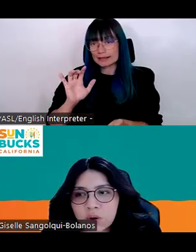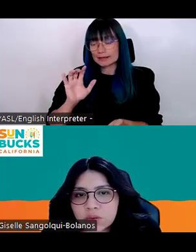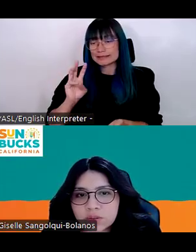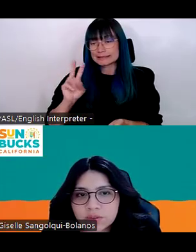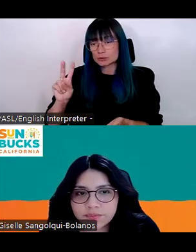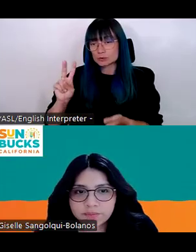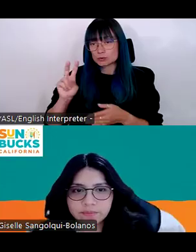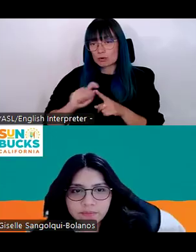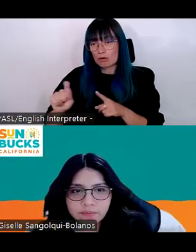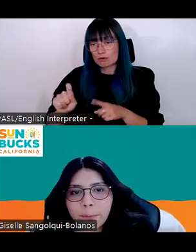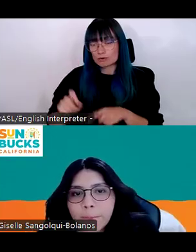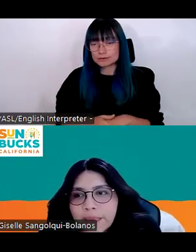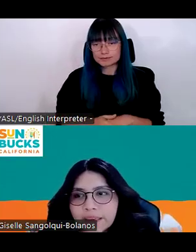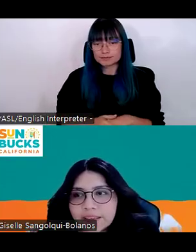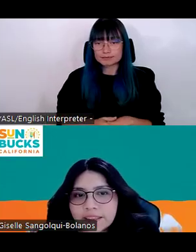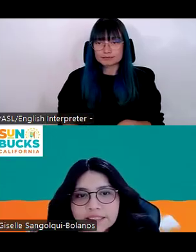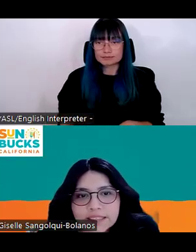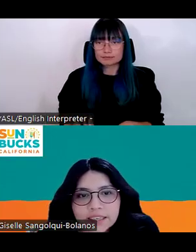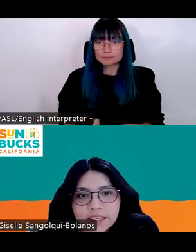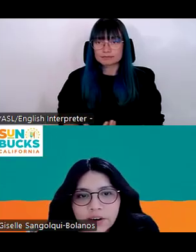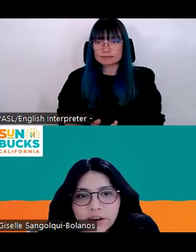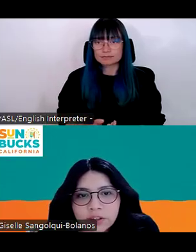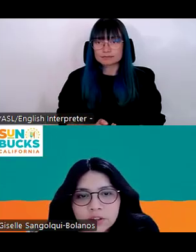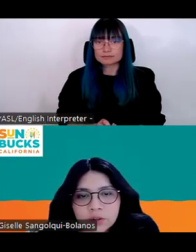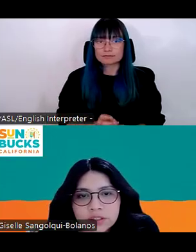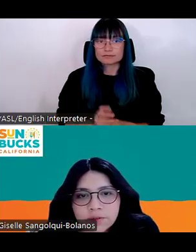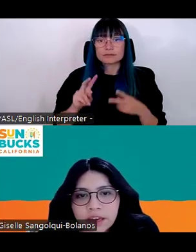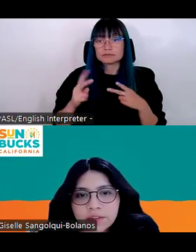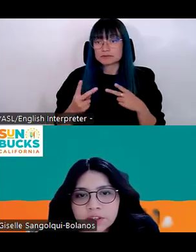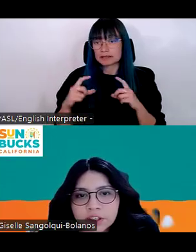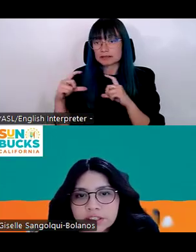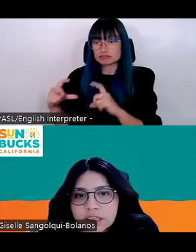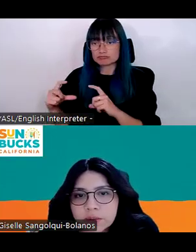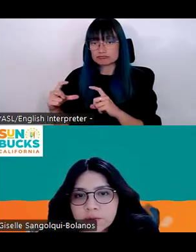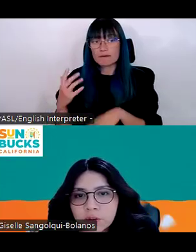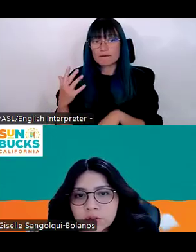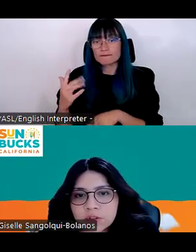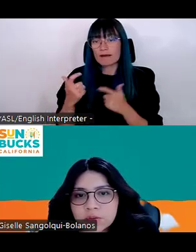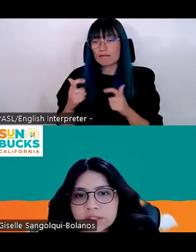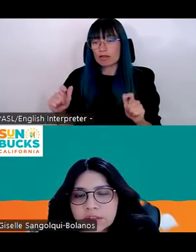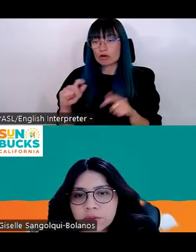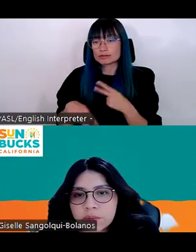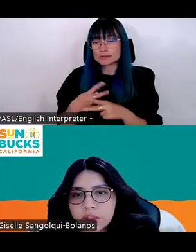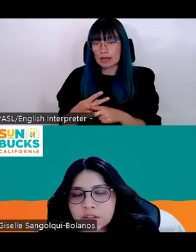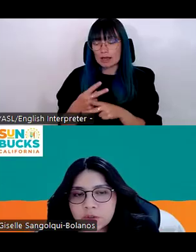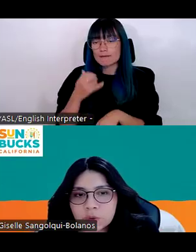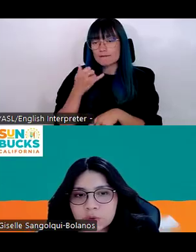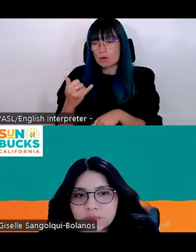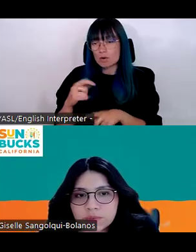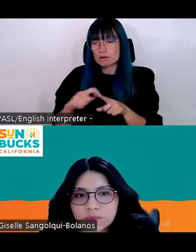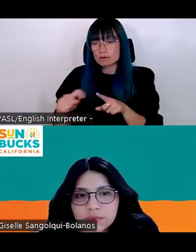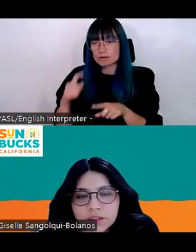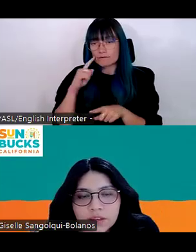136,862 calls. The second graph shows the 5 largest types of calls received for the month of